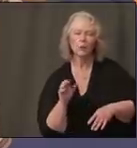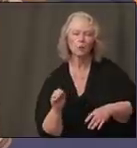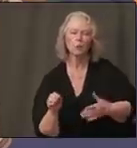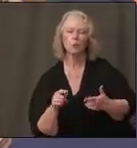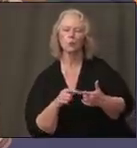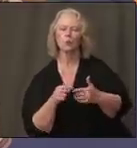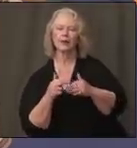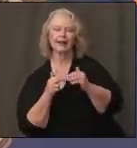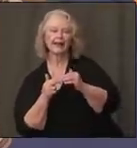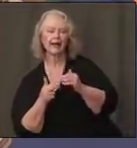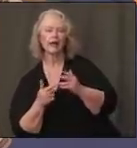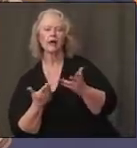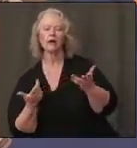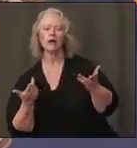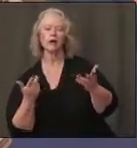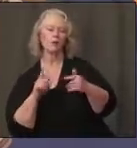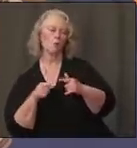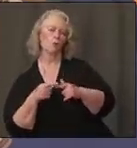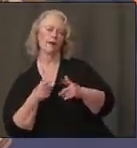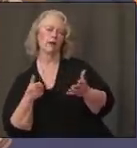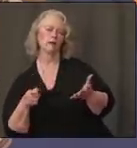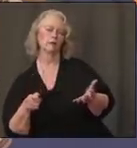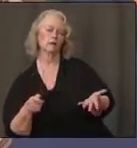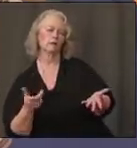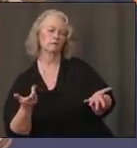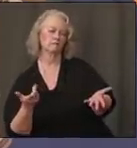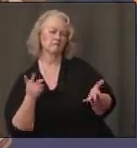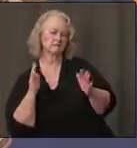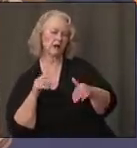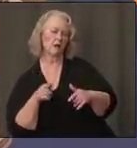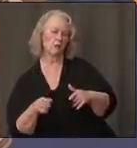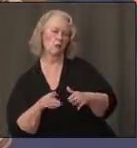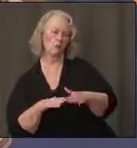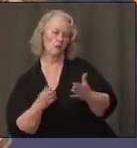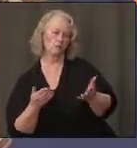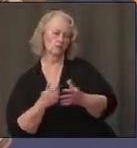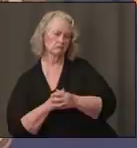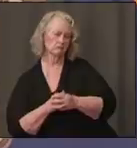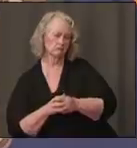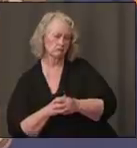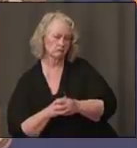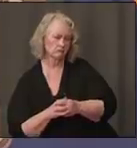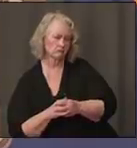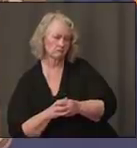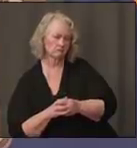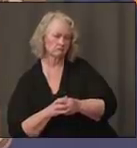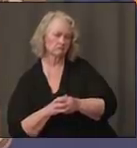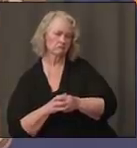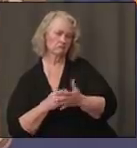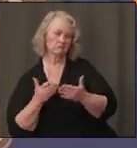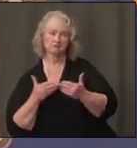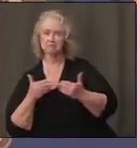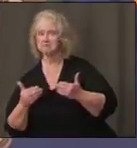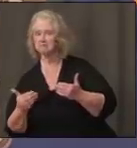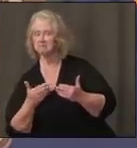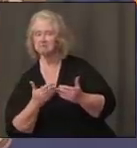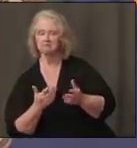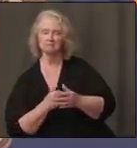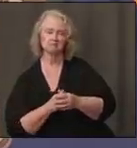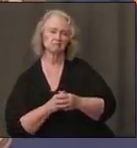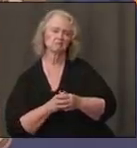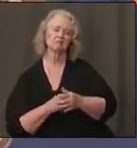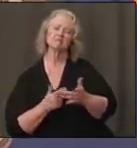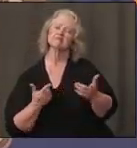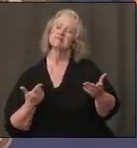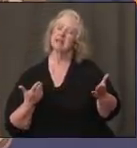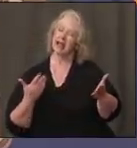nail salons? When might they expect to be included in one of these reopening rounds? Again,